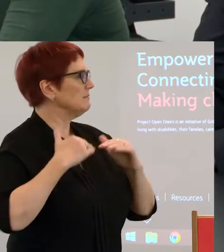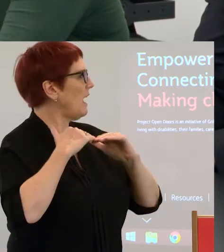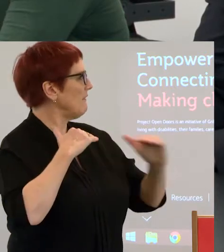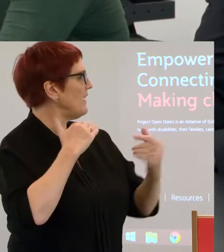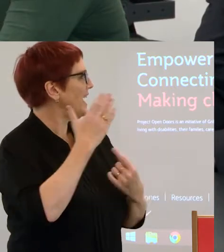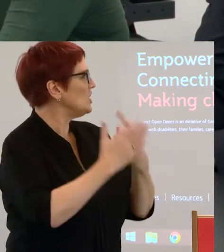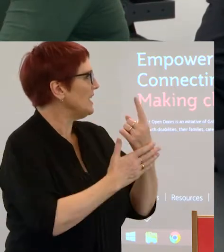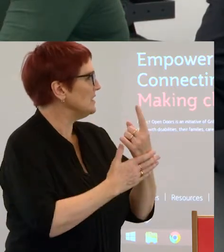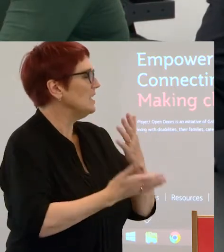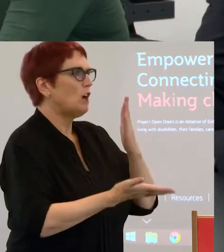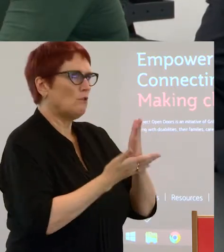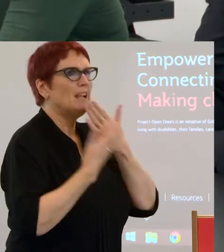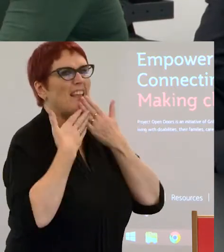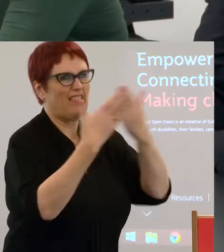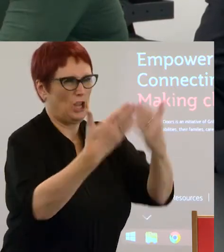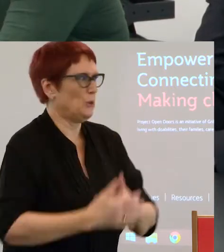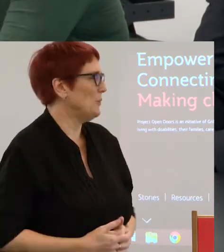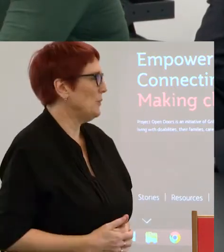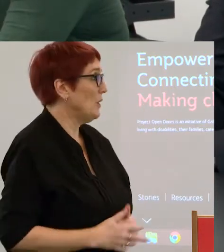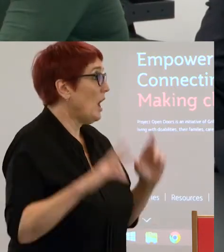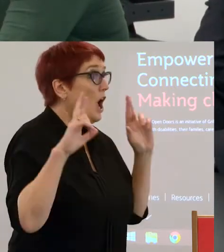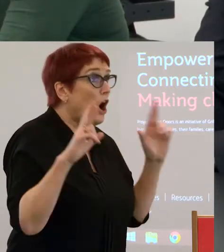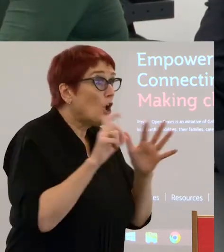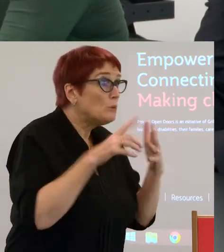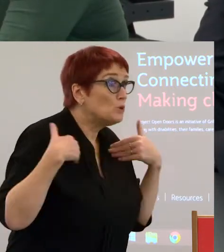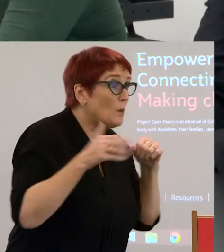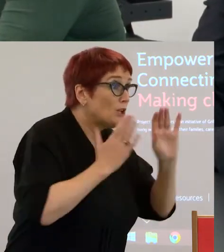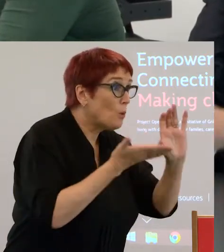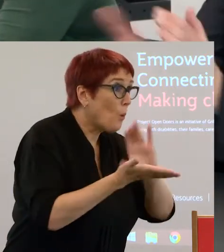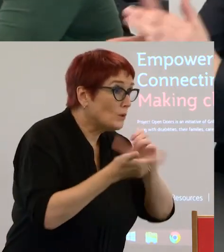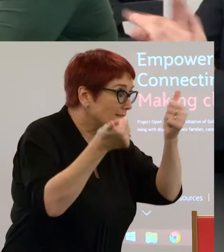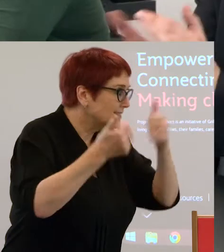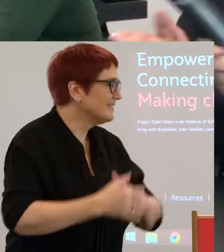I really thank you. And I hope you do really well.